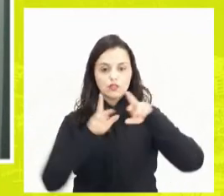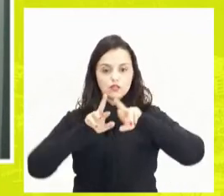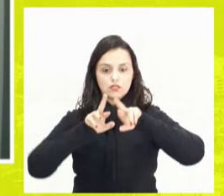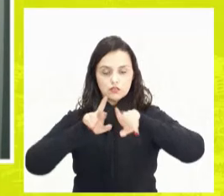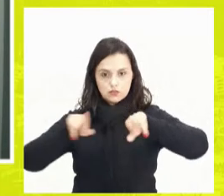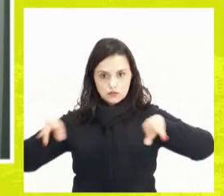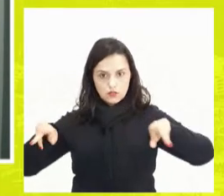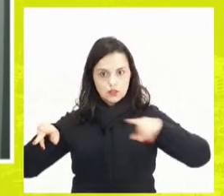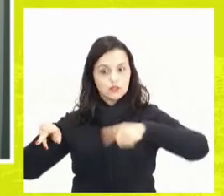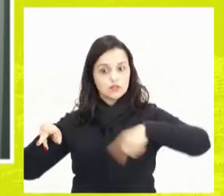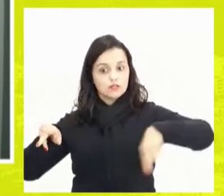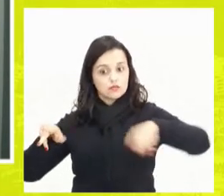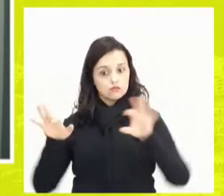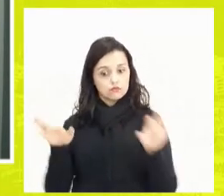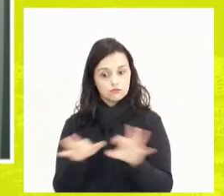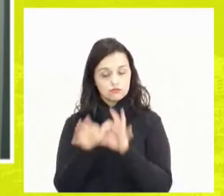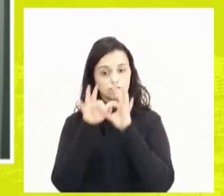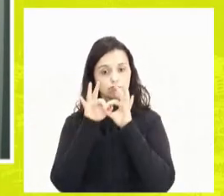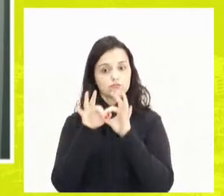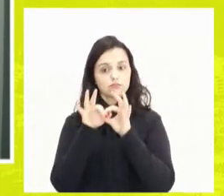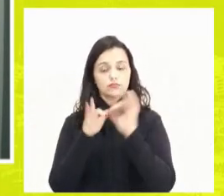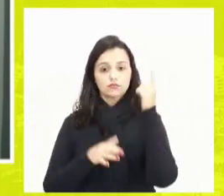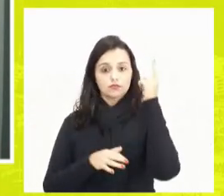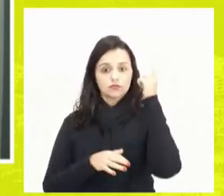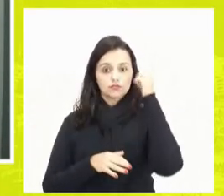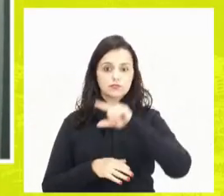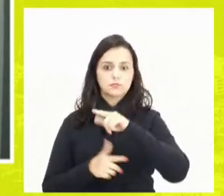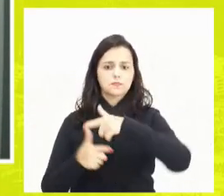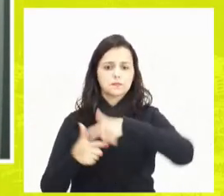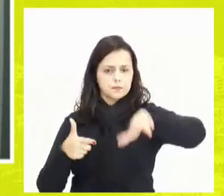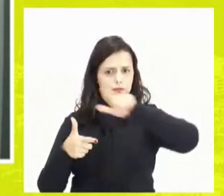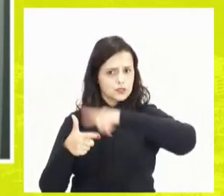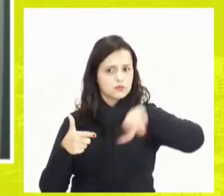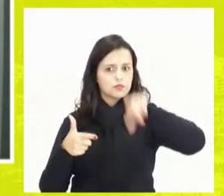areas and it's a very complex problem